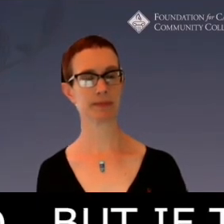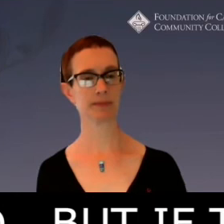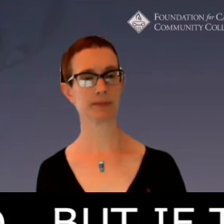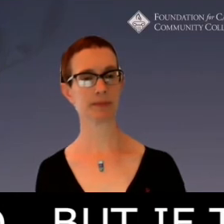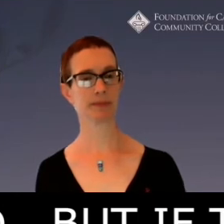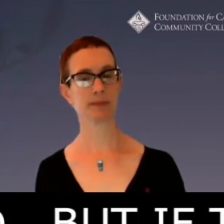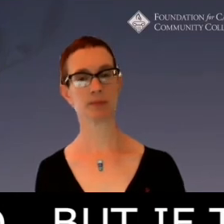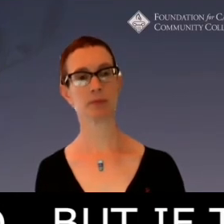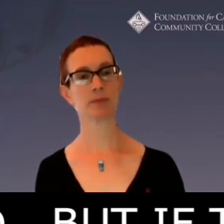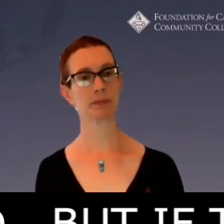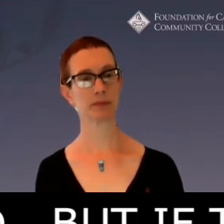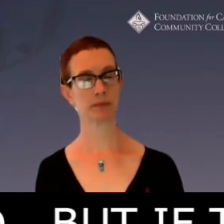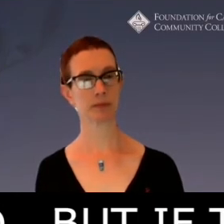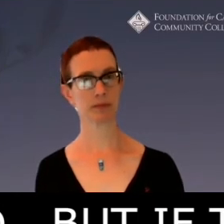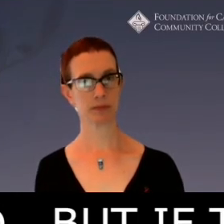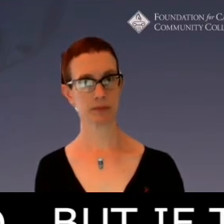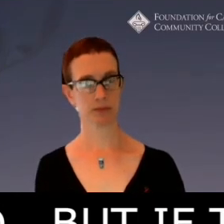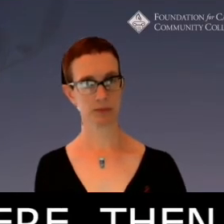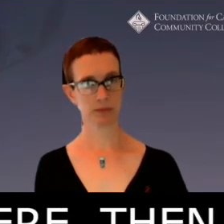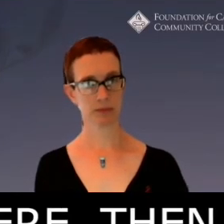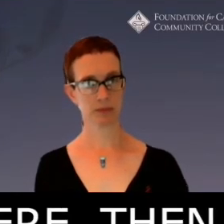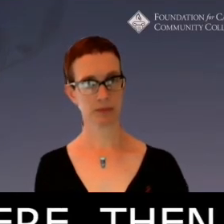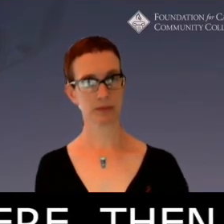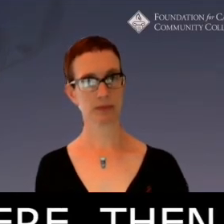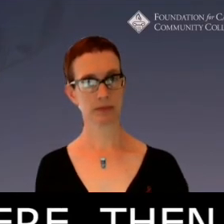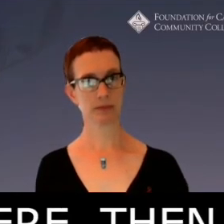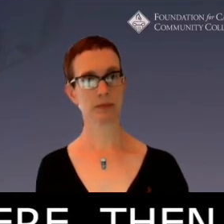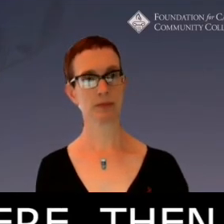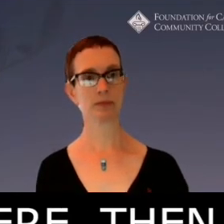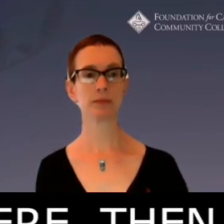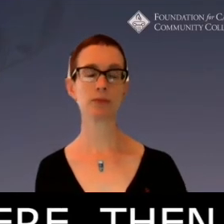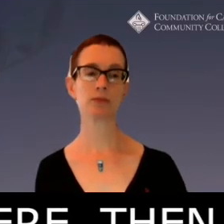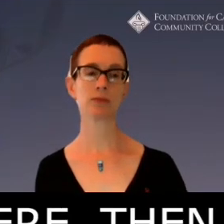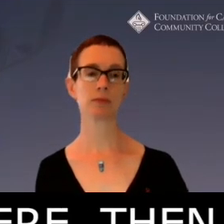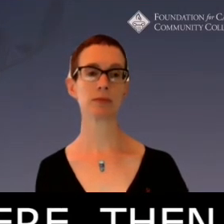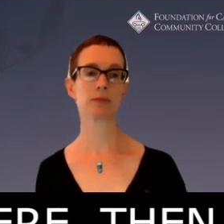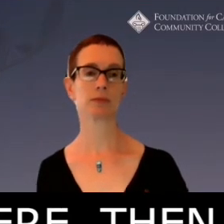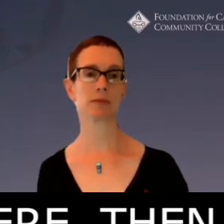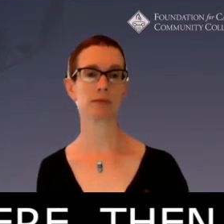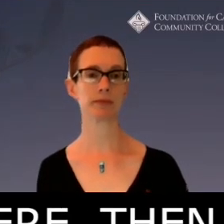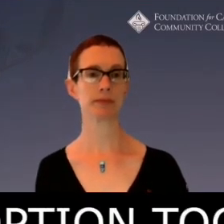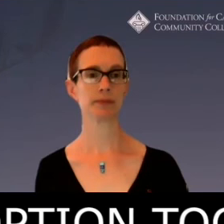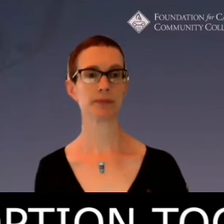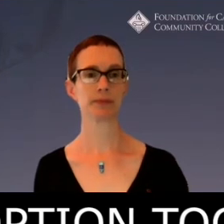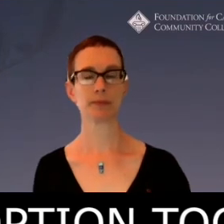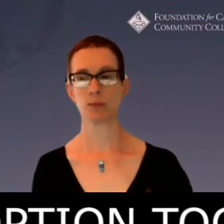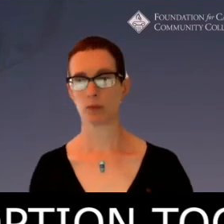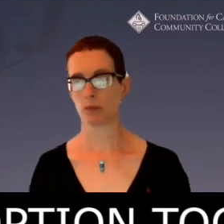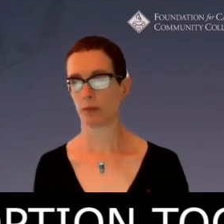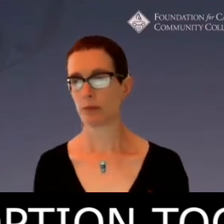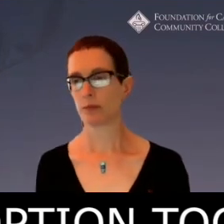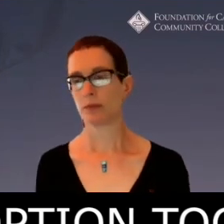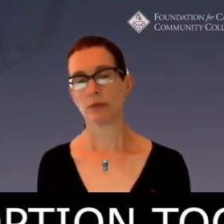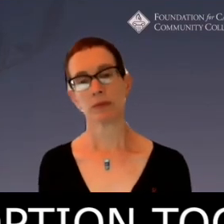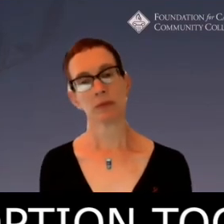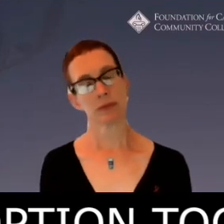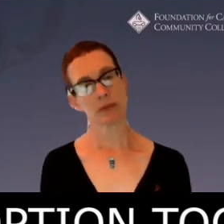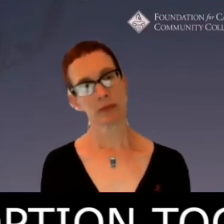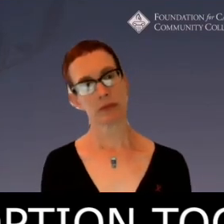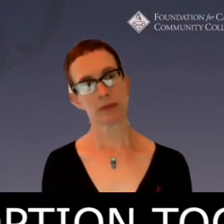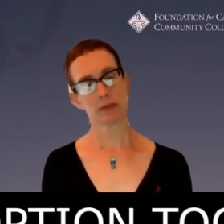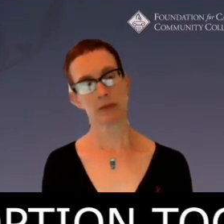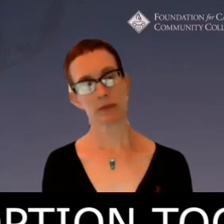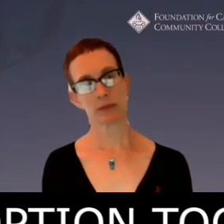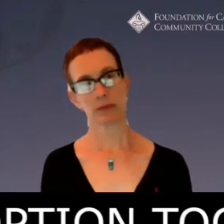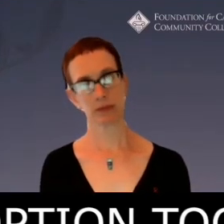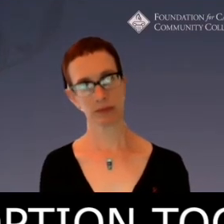quite there, then phase 2 is definitely an option too. So just out of curiosity, is there